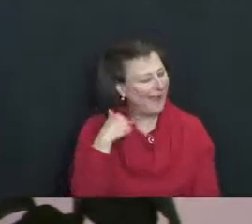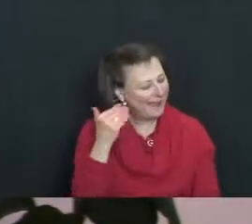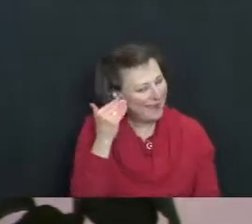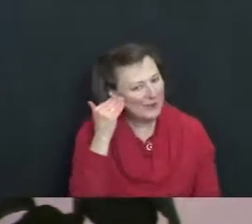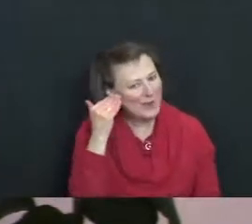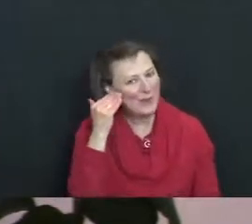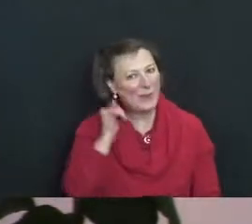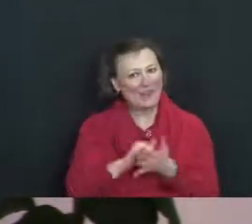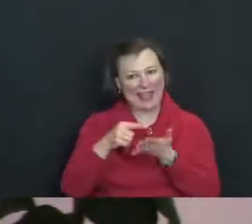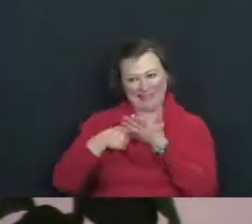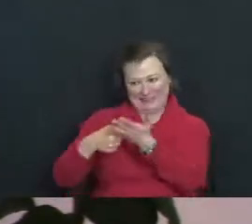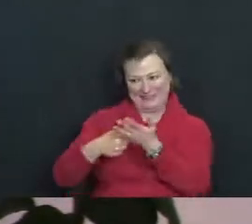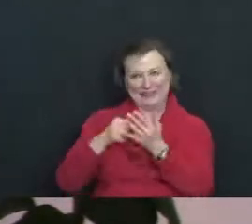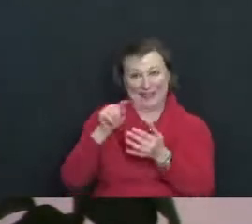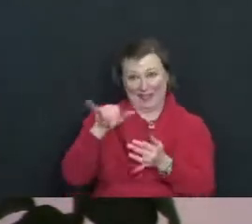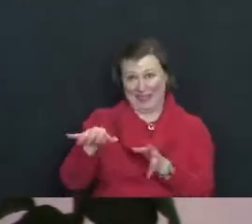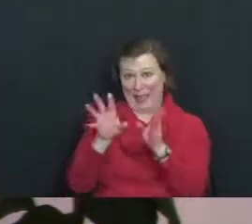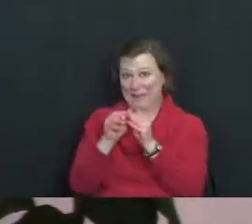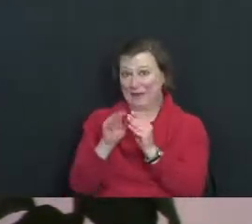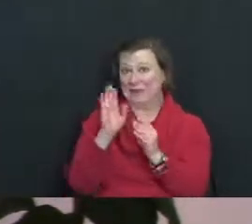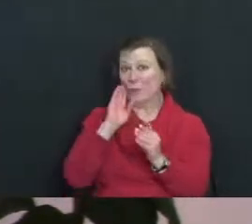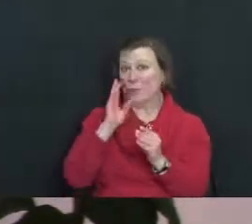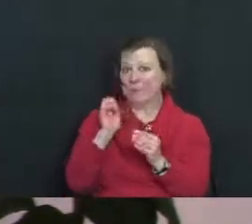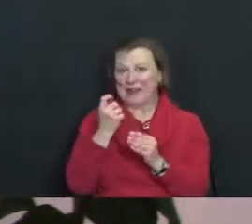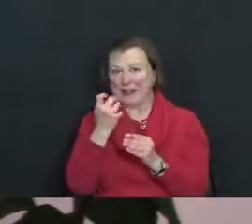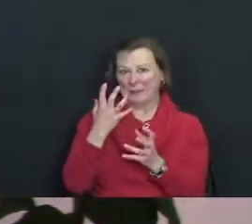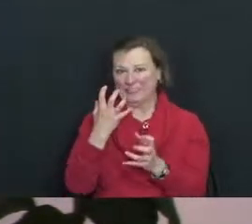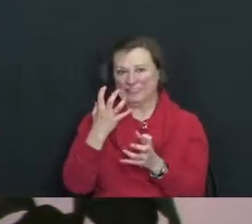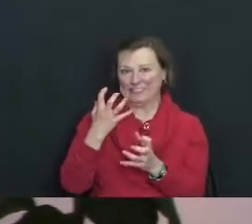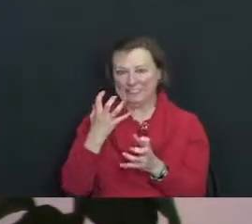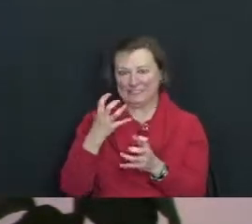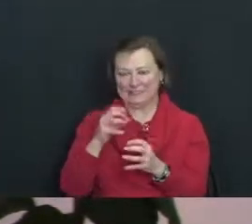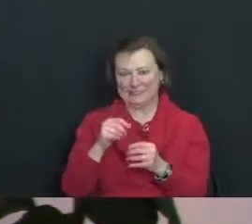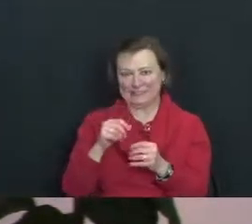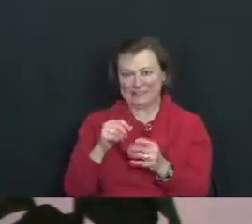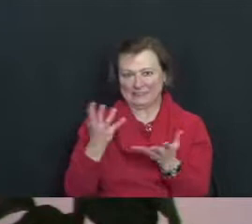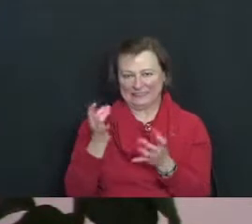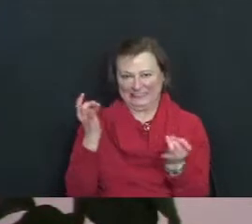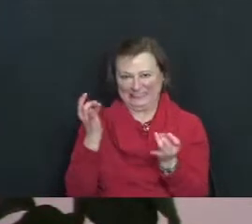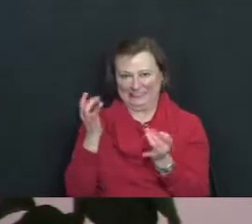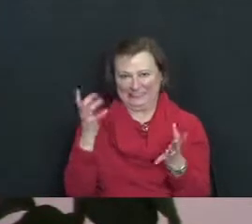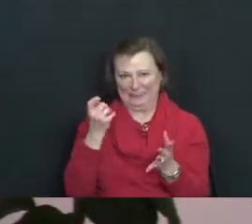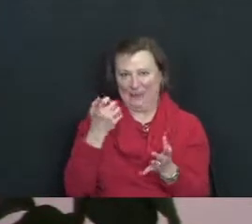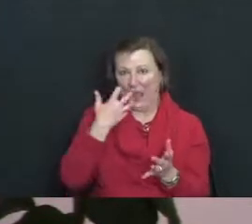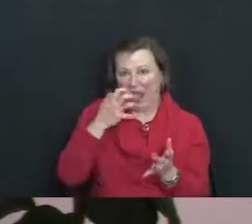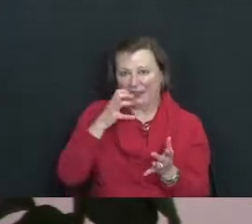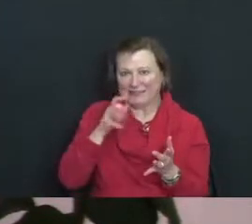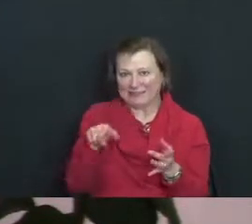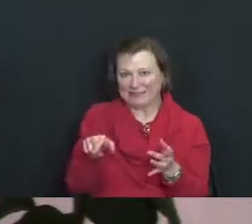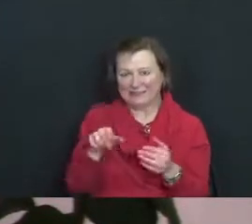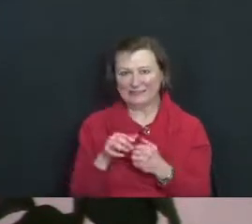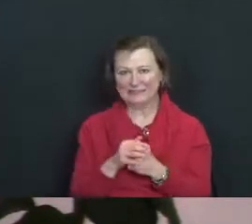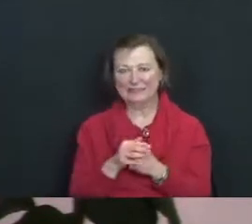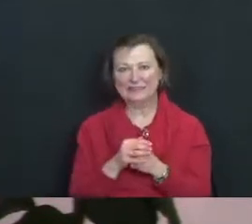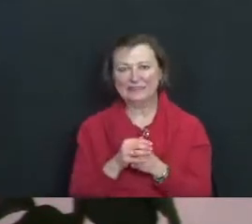that the discussion at this meeting was going to be contentious. It might even get a bit heated.